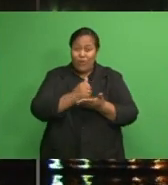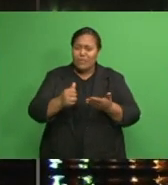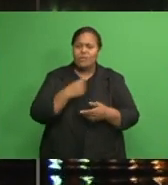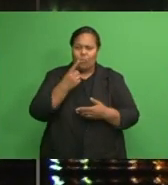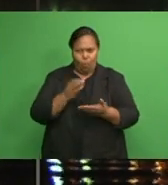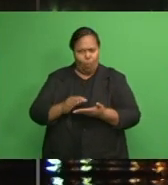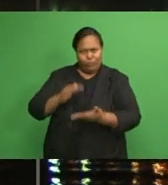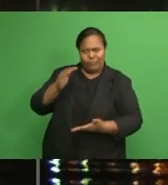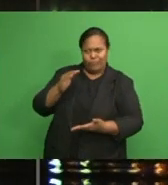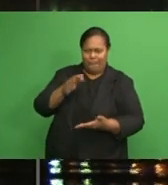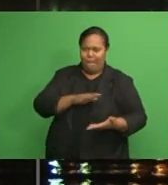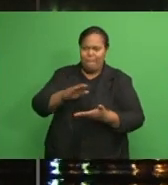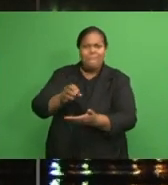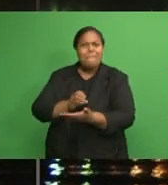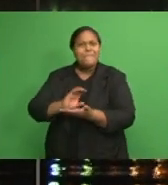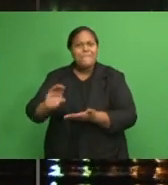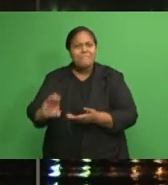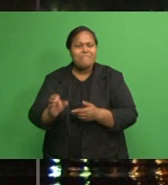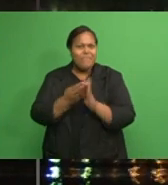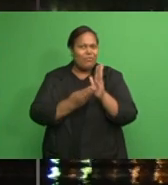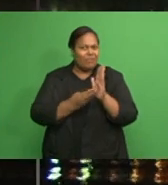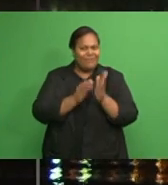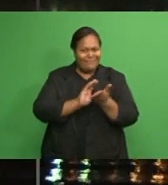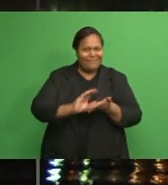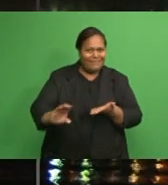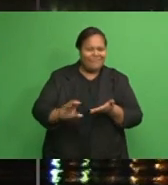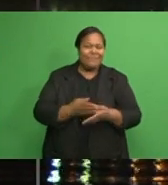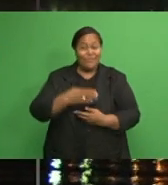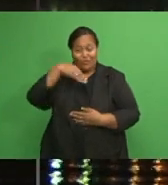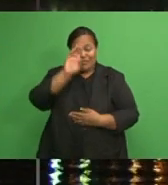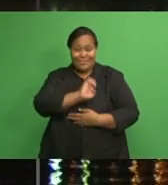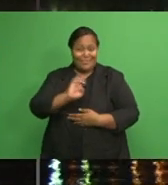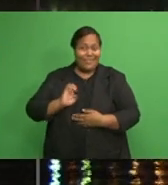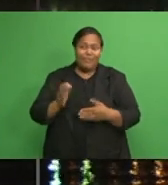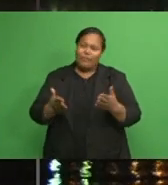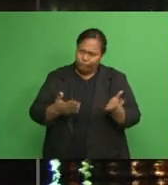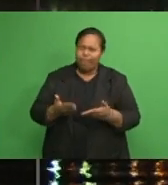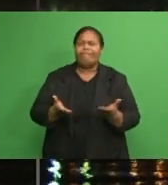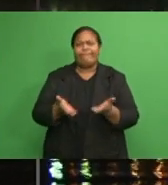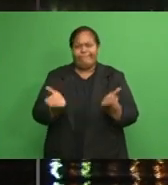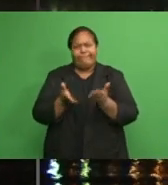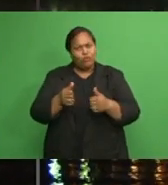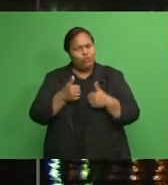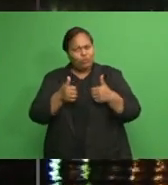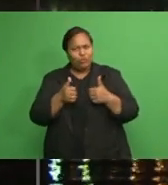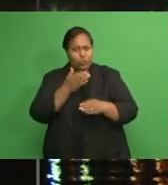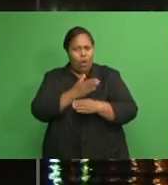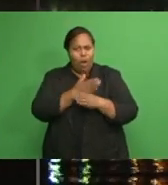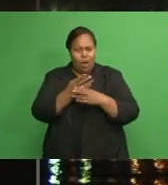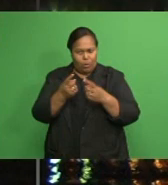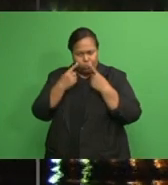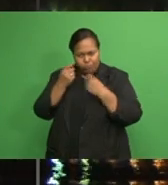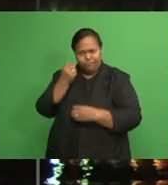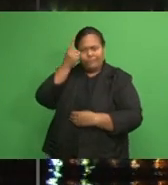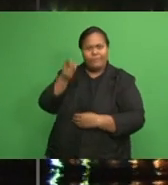next financial year is encouraging. Chief Executive Jonathan Moore says allocation shows that their work is recognised as the